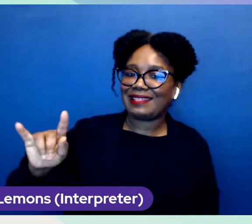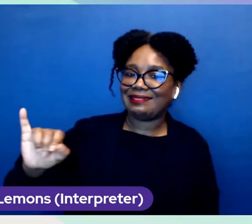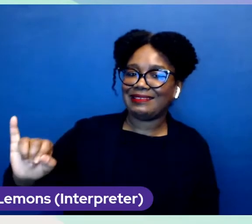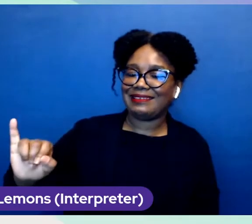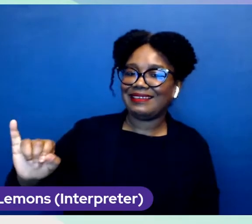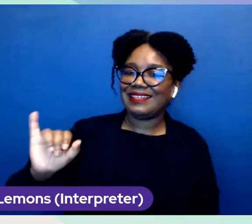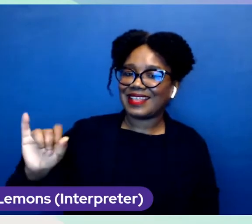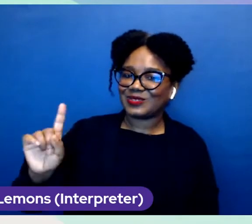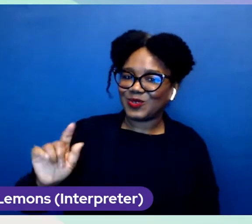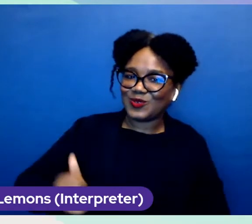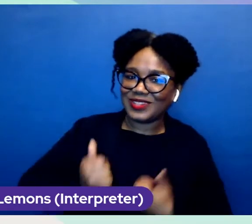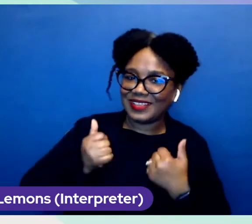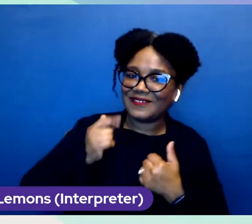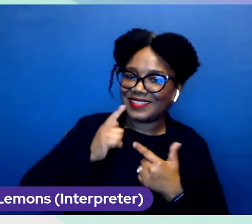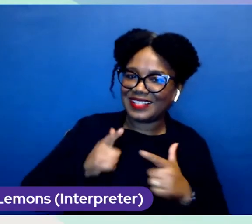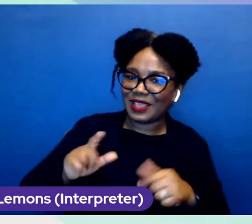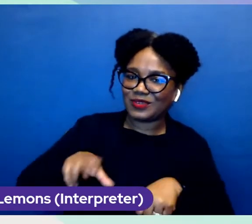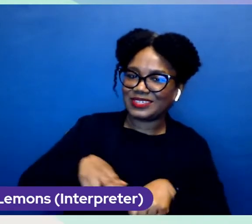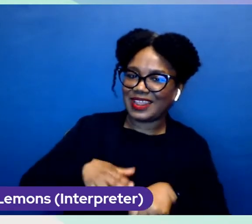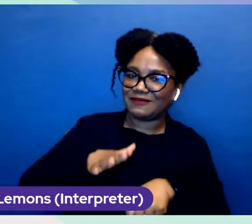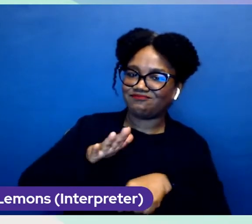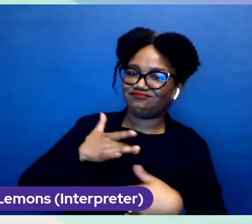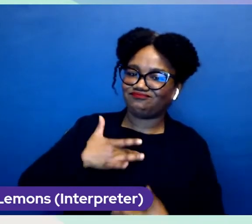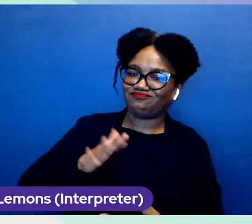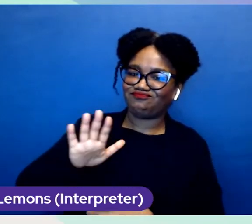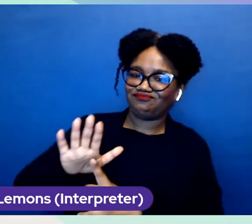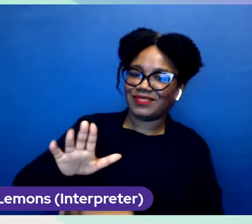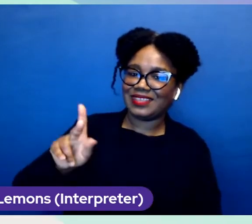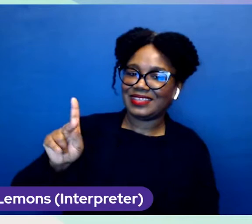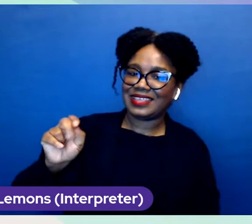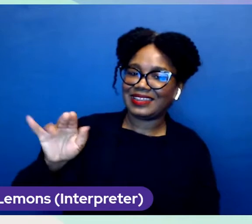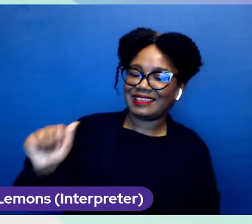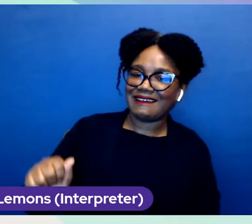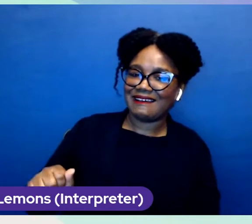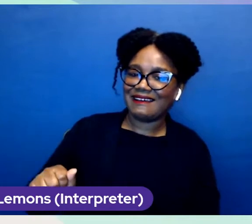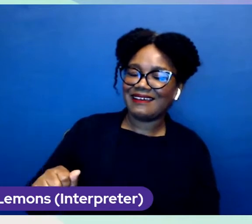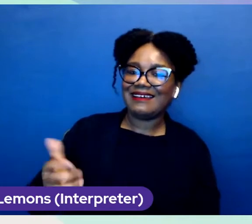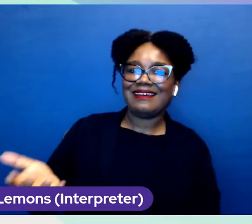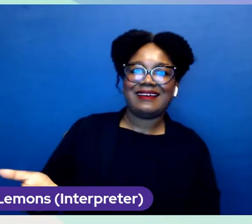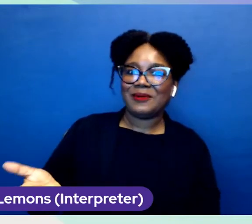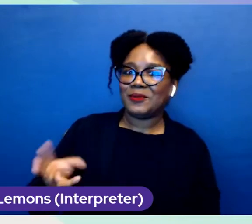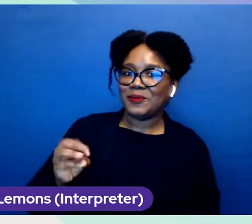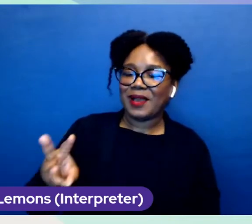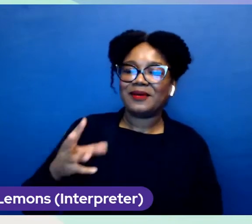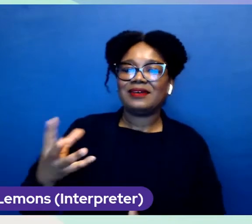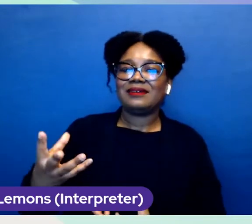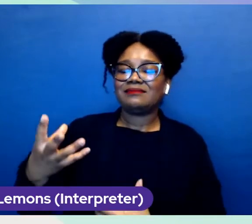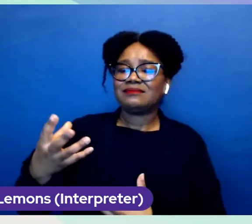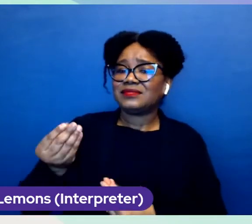live. So tell us a little bit about your experience with the Nile Project. You joined the Nile Project in